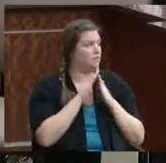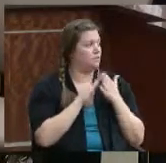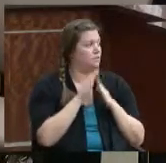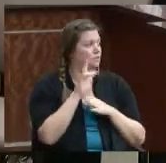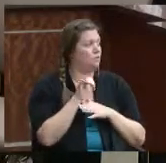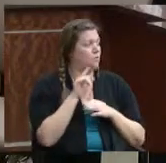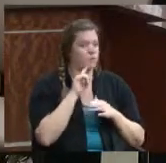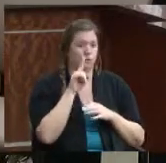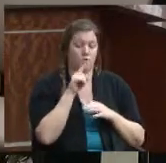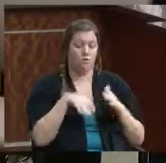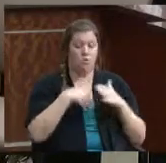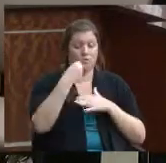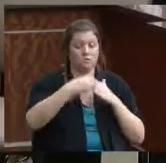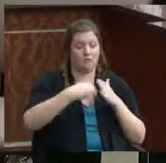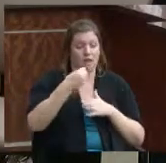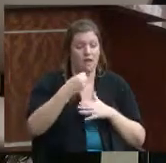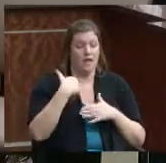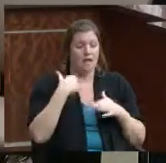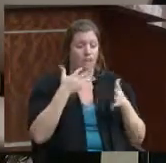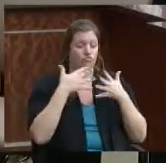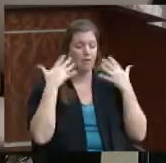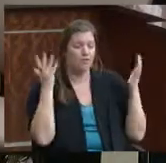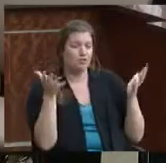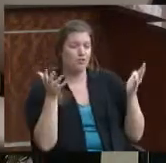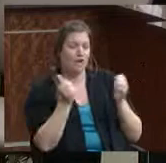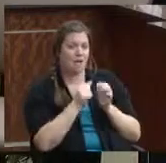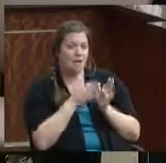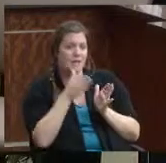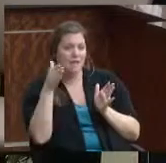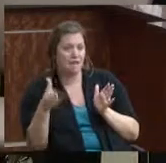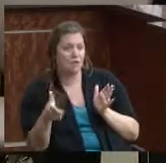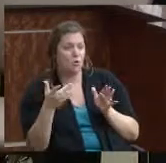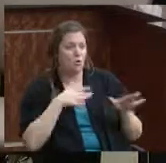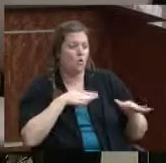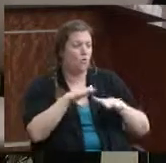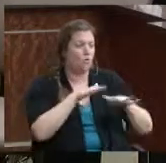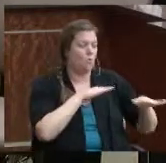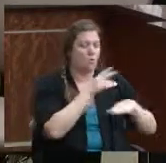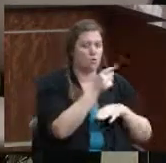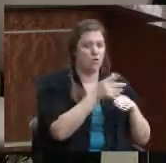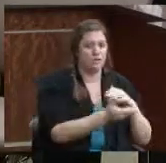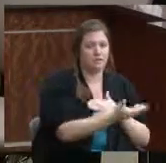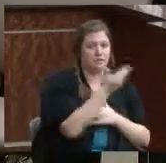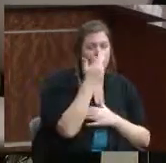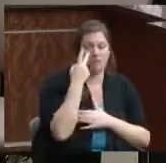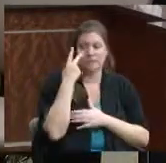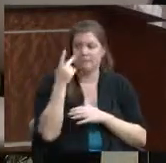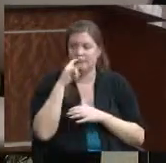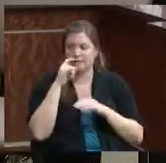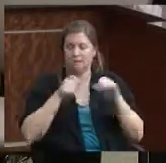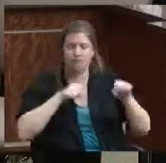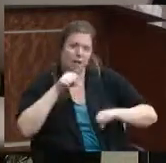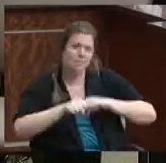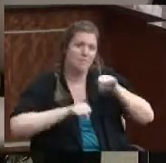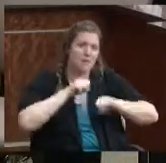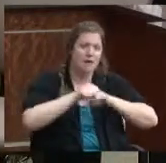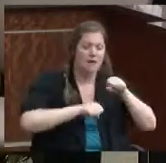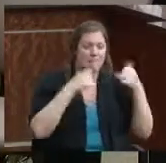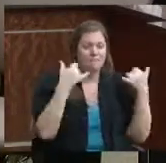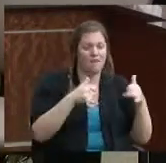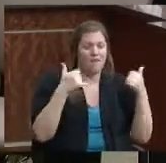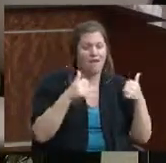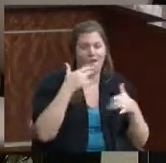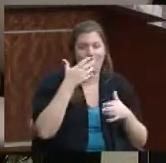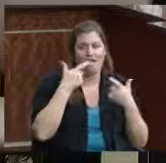community where you can step outside and have a friendly chat with a neighbor, or walk your puppies in the morning, or see kids riding their bikes, playing